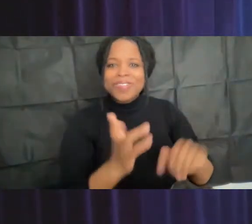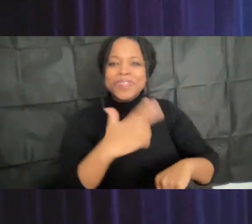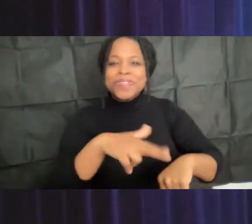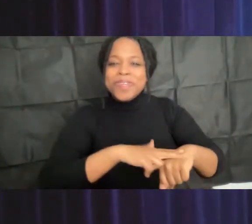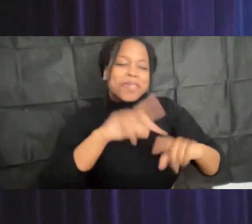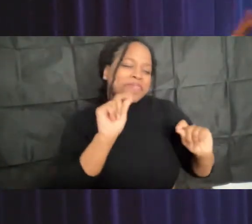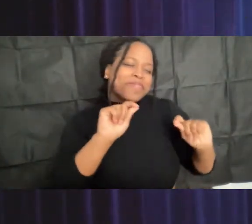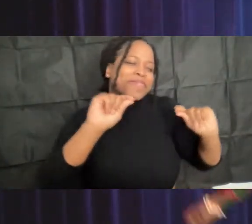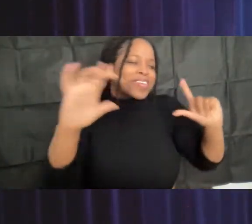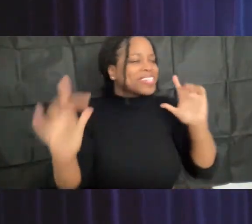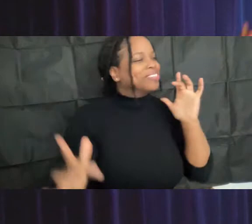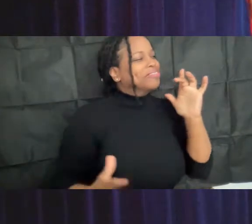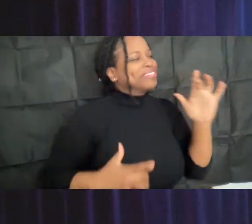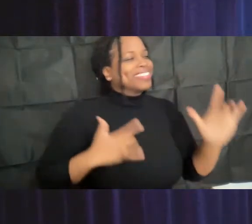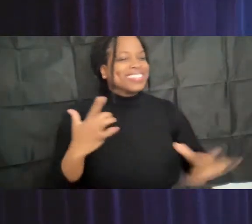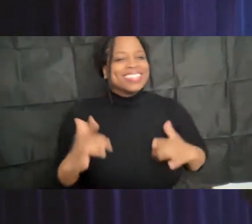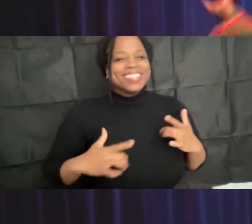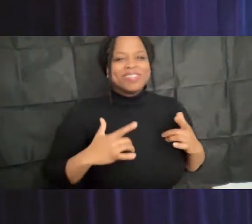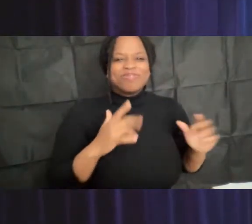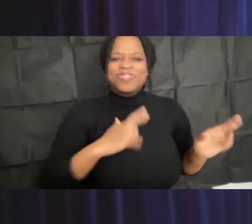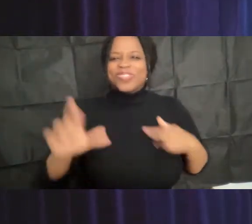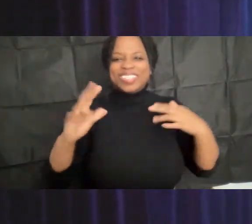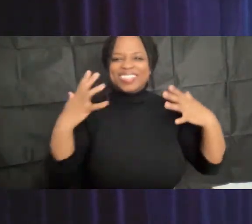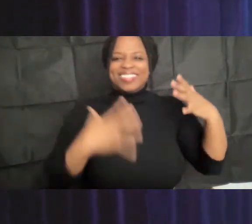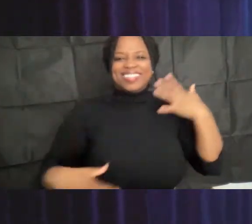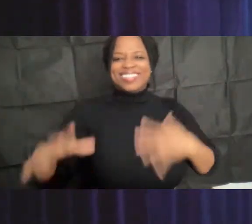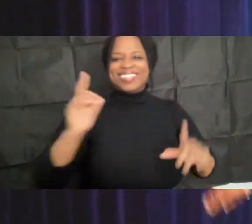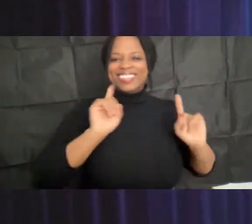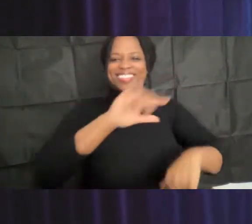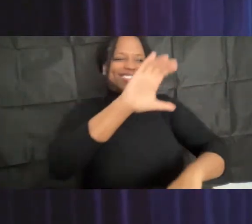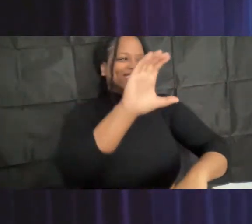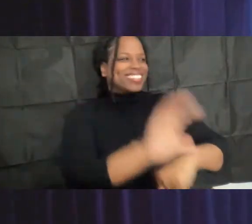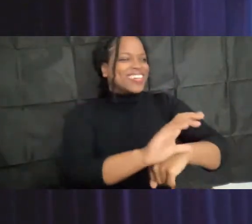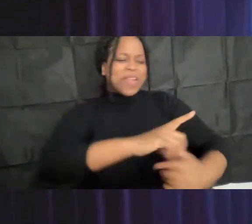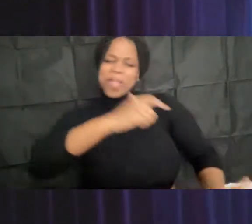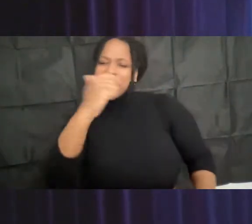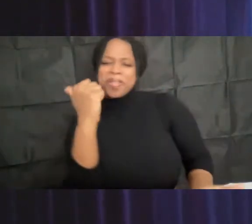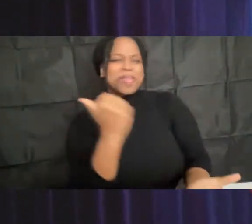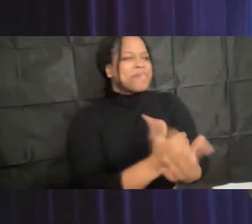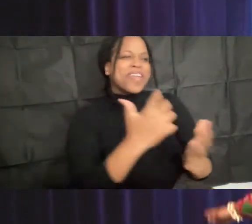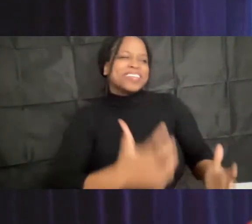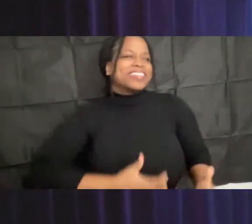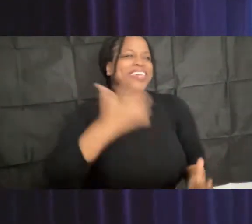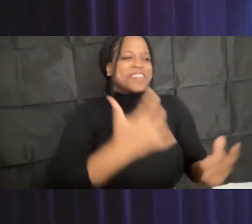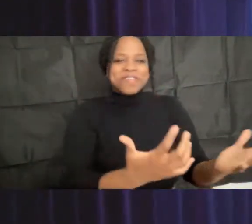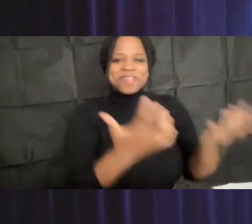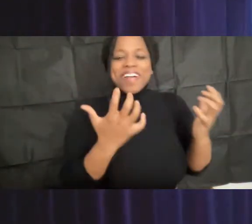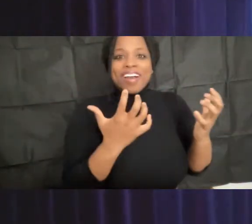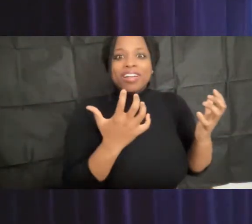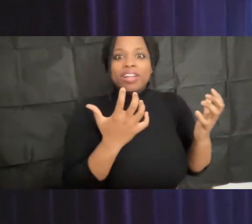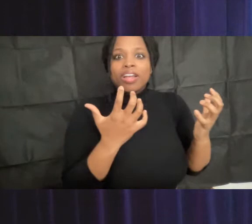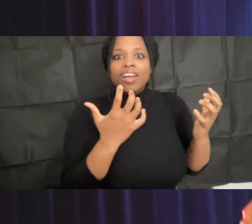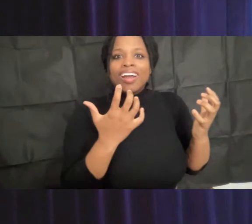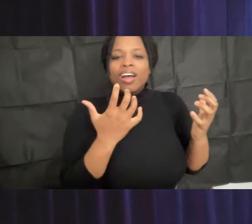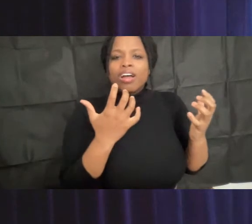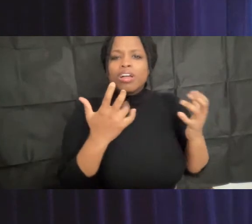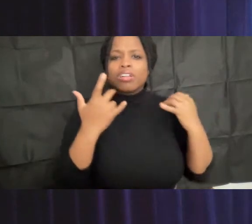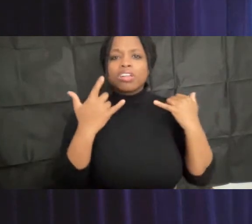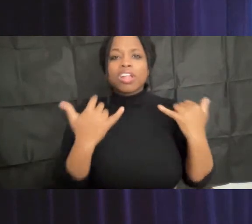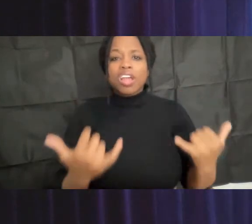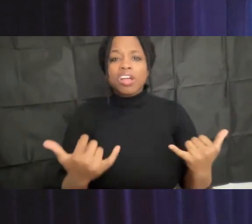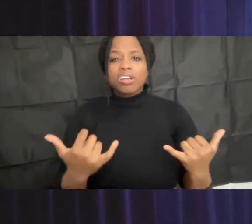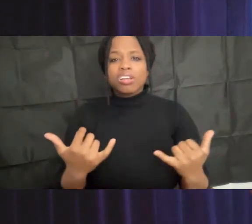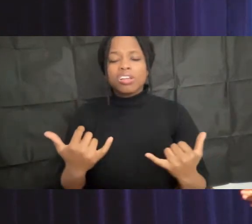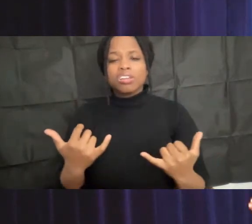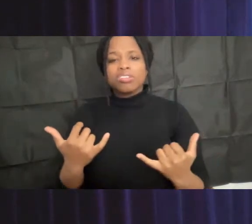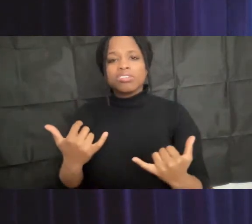and shout amen. Now, I get up, watch CBS Sunday morning, and